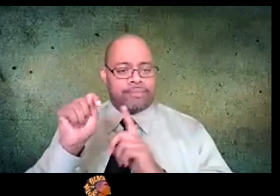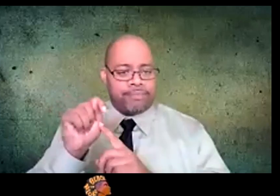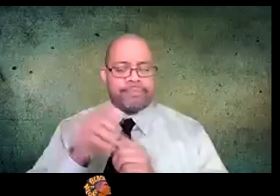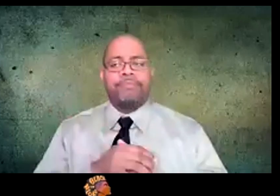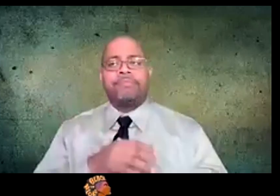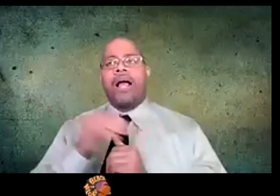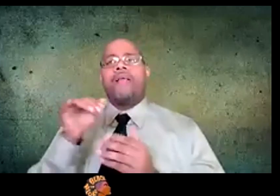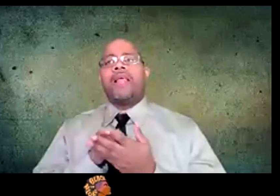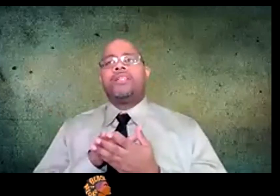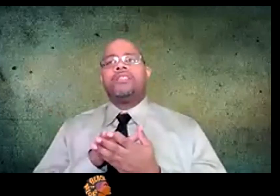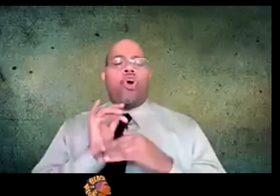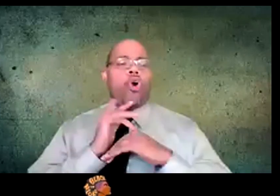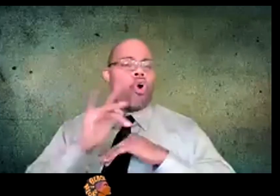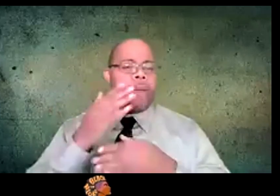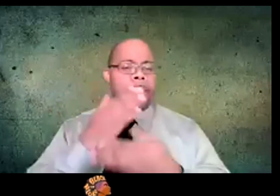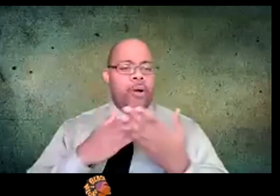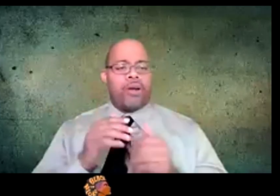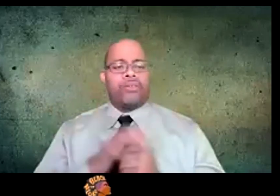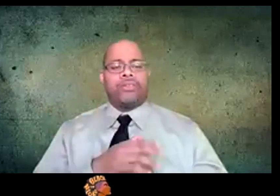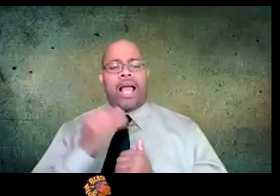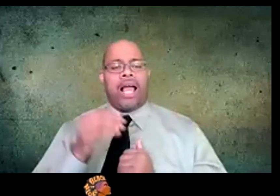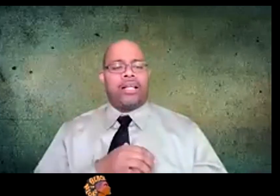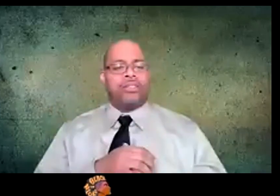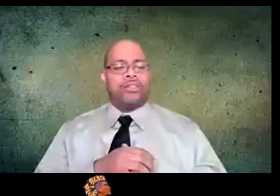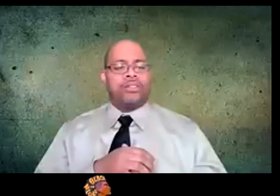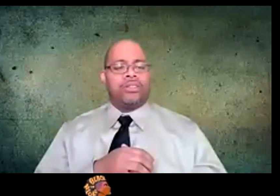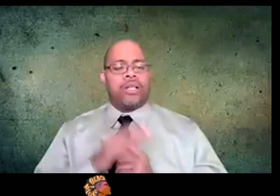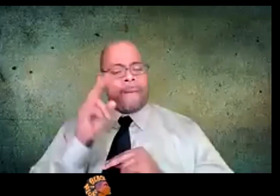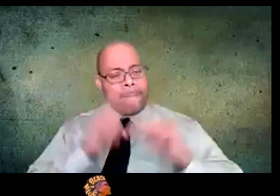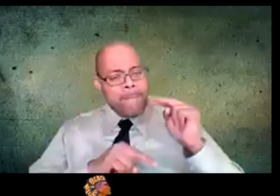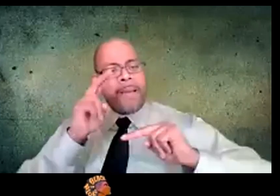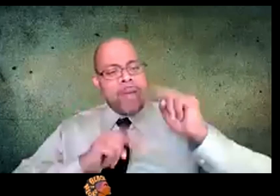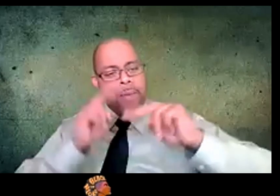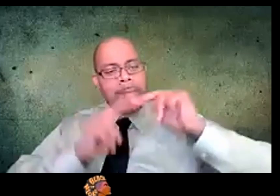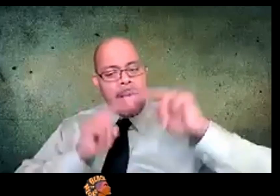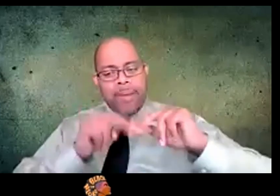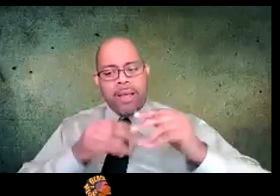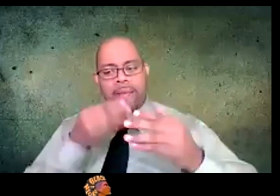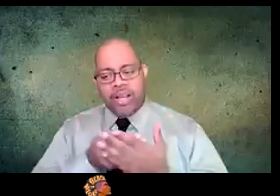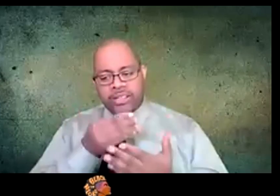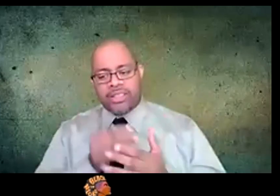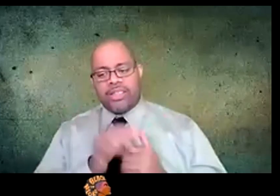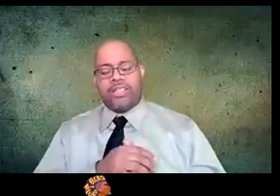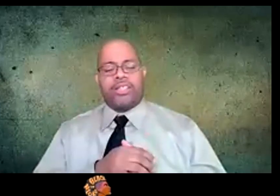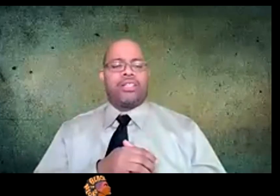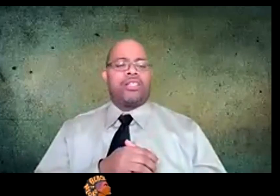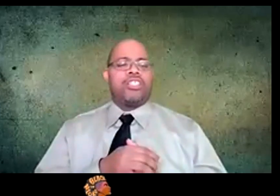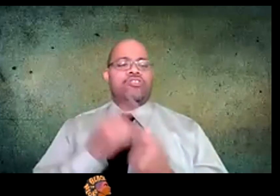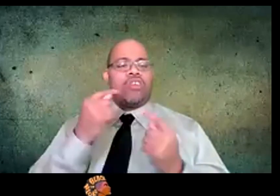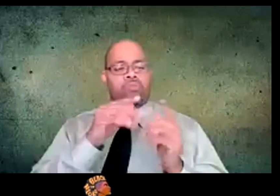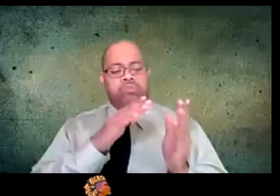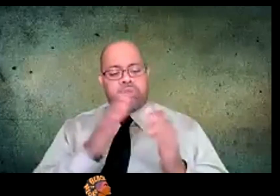And that's kind of early stage, and you're building up funding and you're trying to move the dial for this